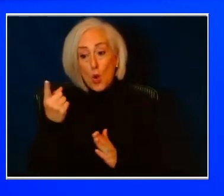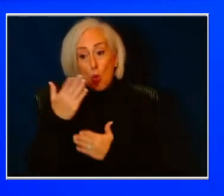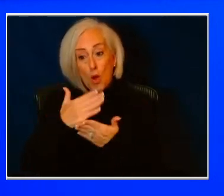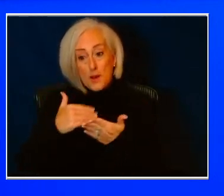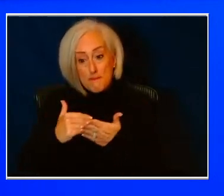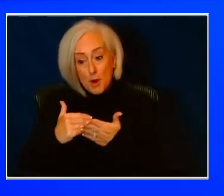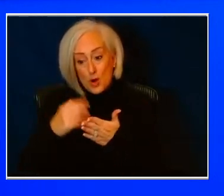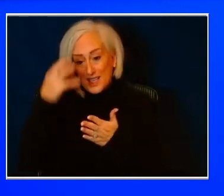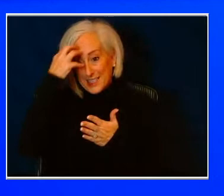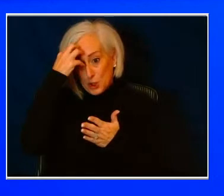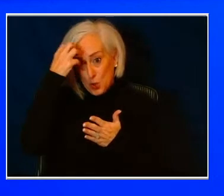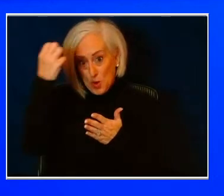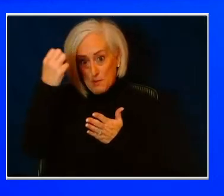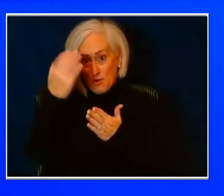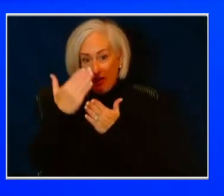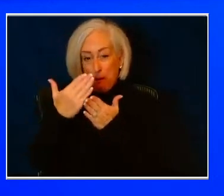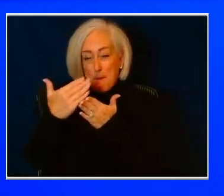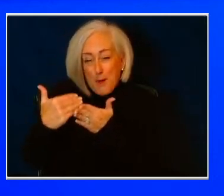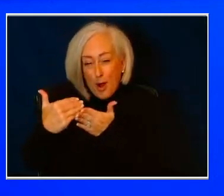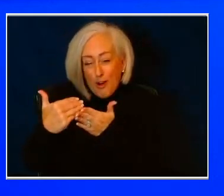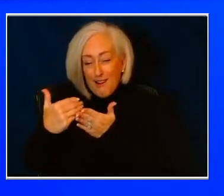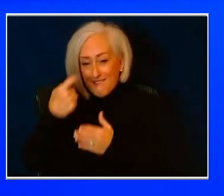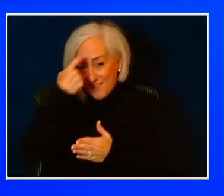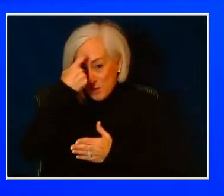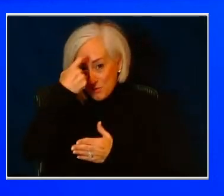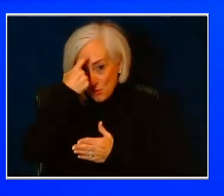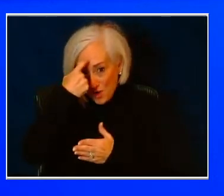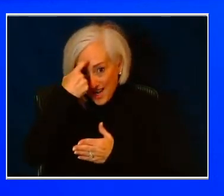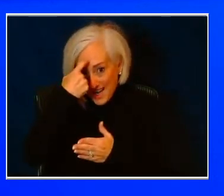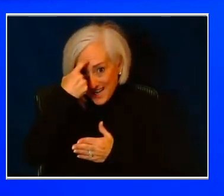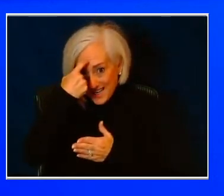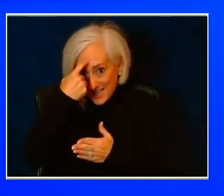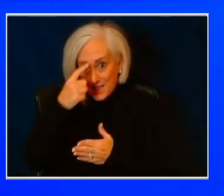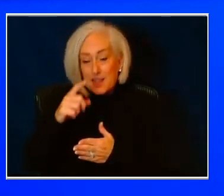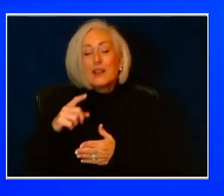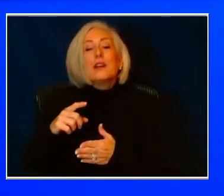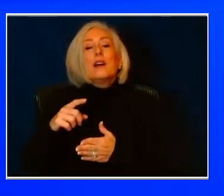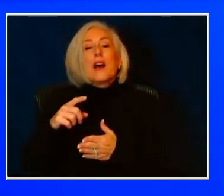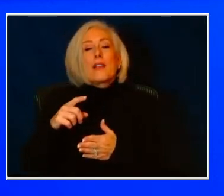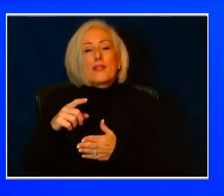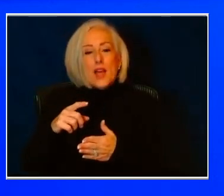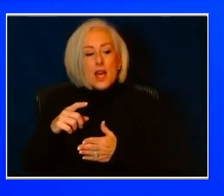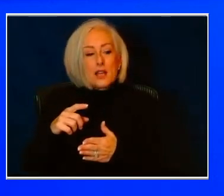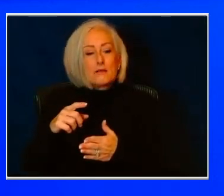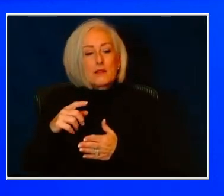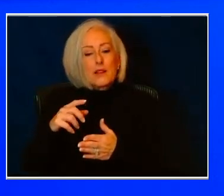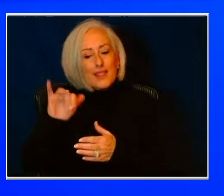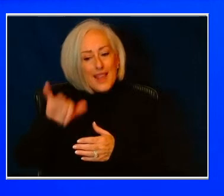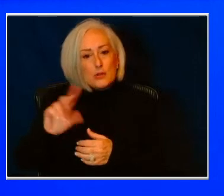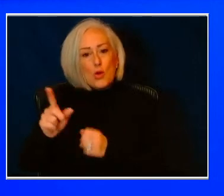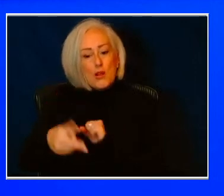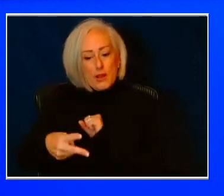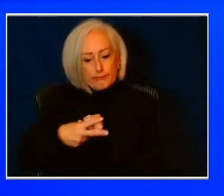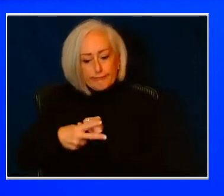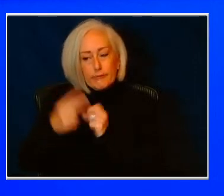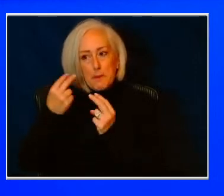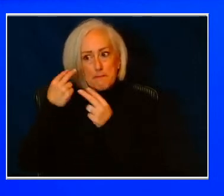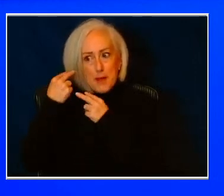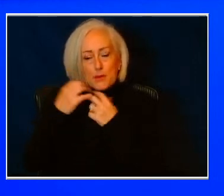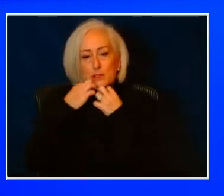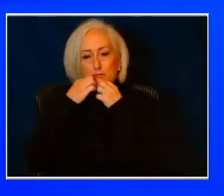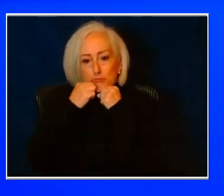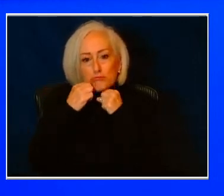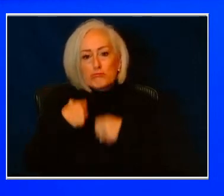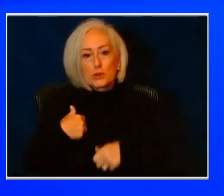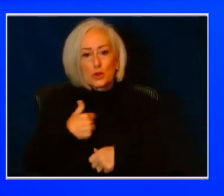brain are also actually involved in storing some of the memories that are very near and dear to us. So what we do essentially in collaboration with